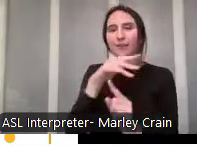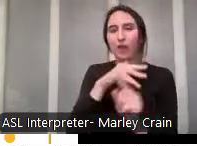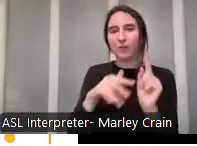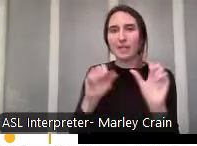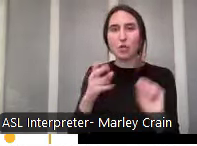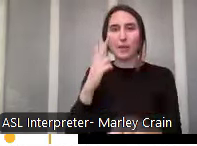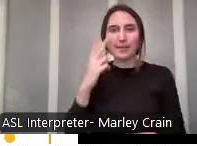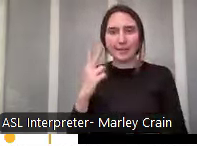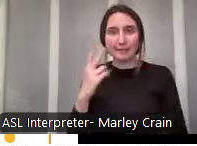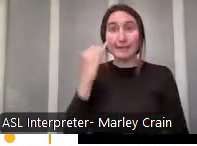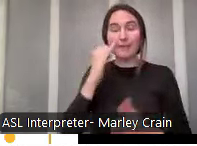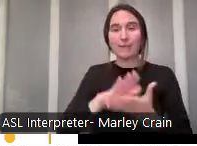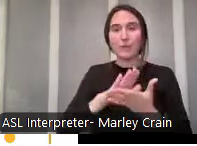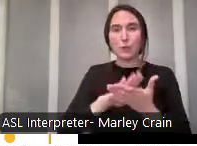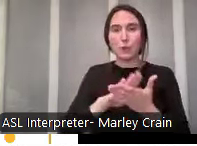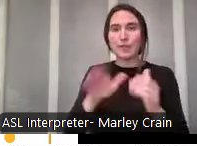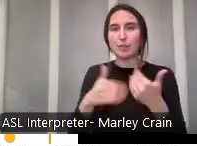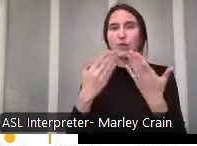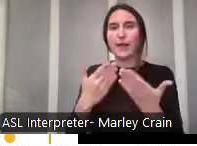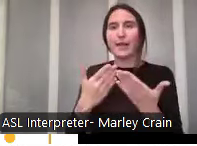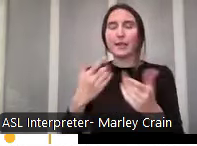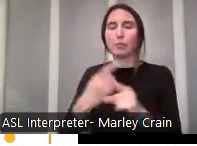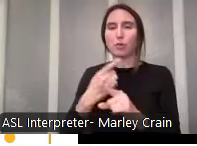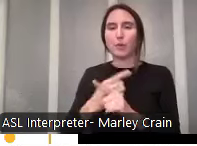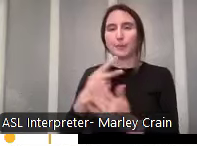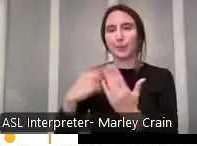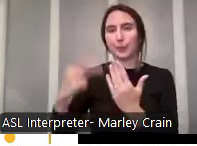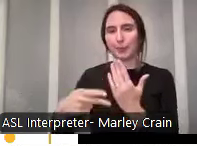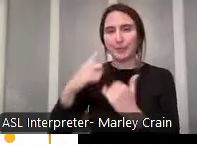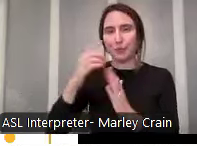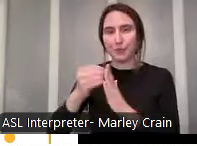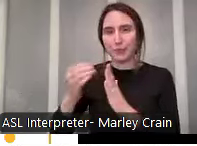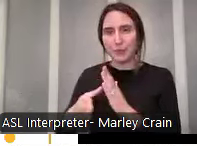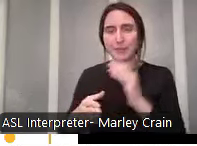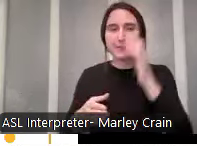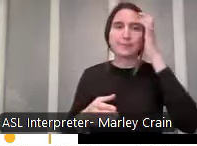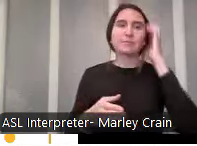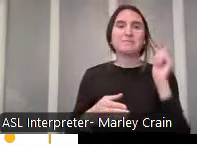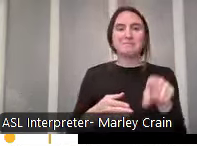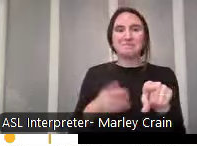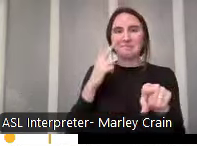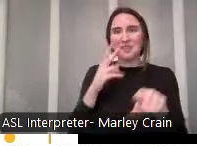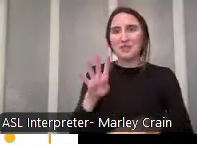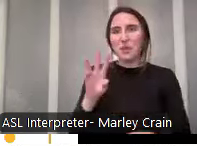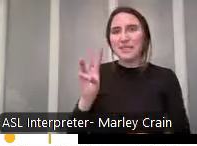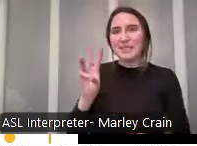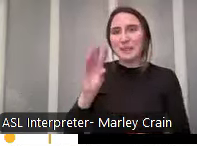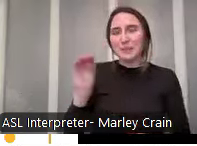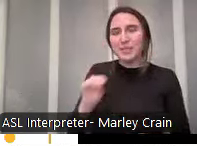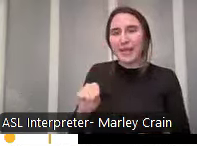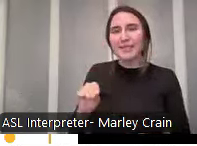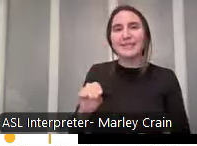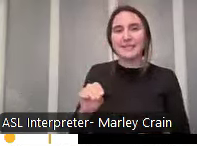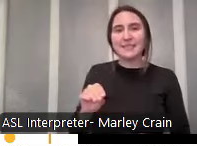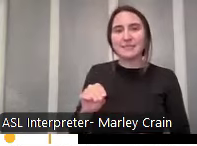school, New York City iSchool. This is from a few years ago, but only 46% were receiving their